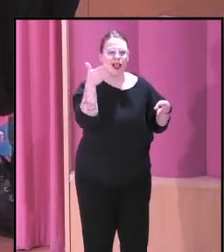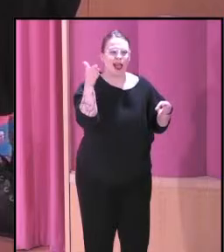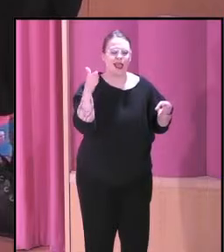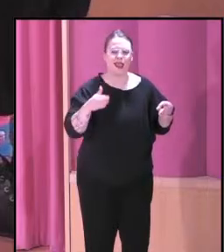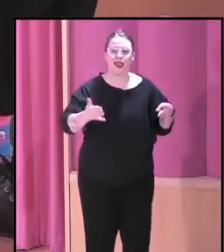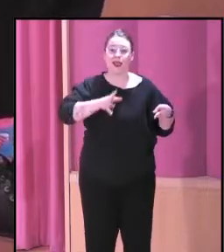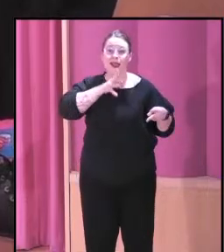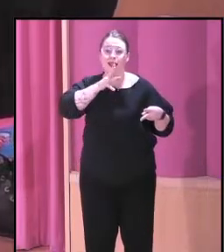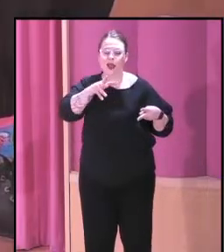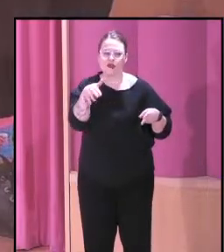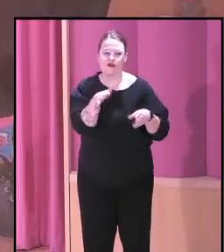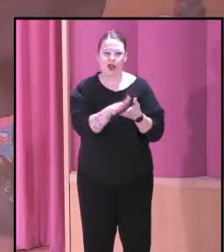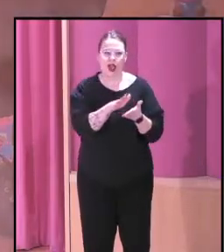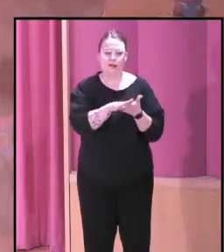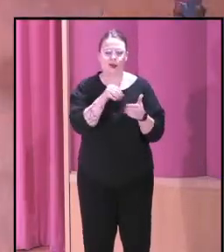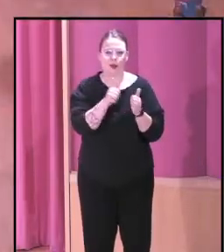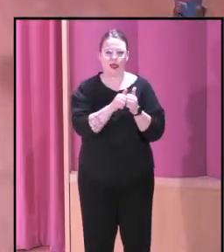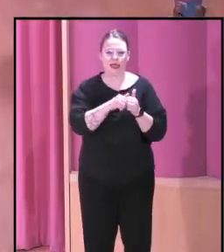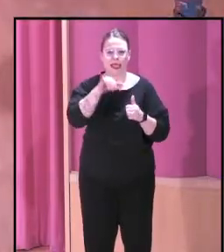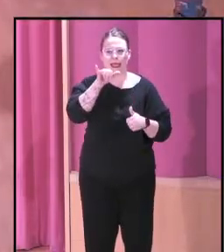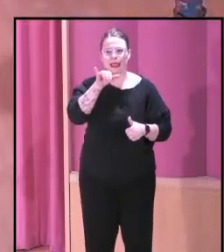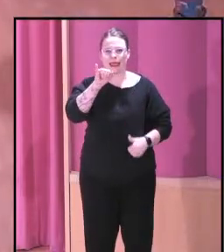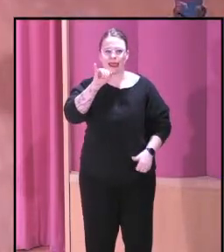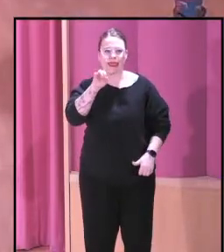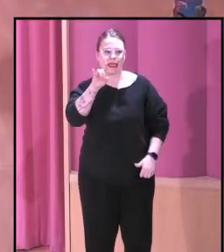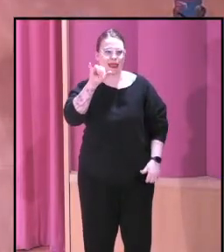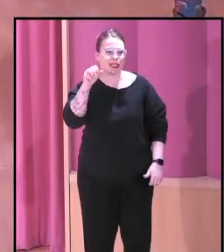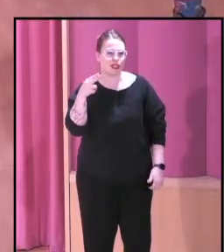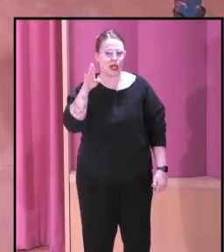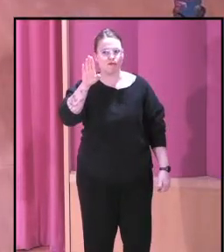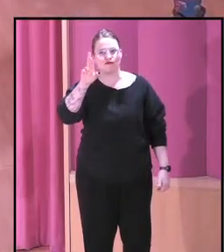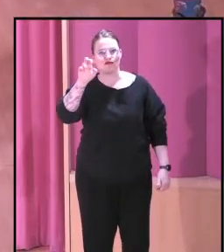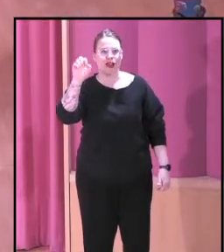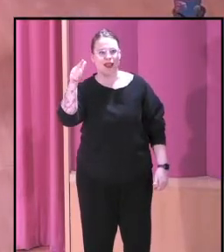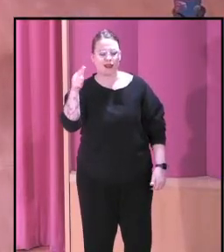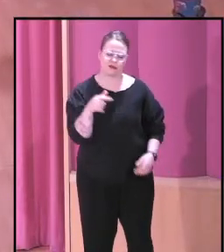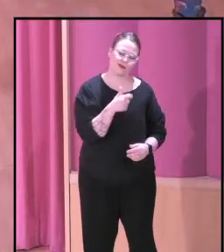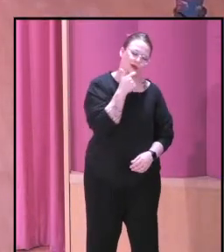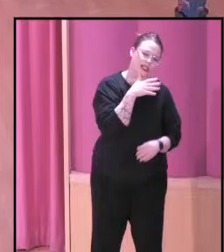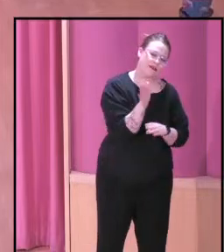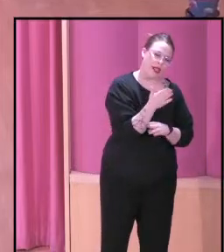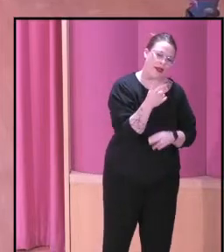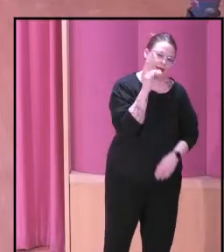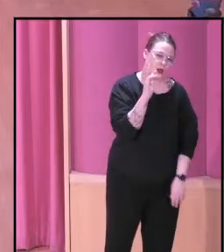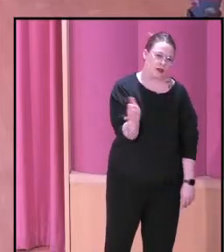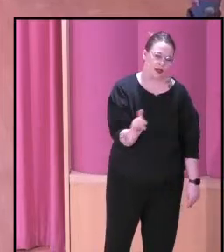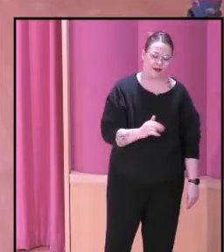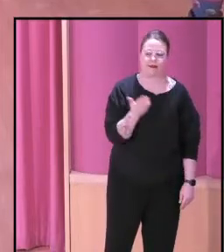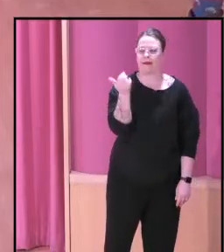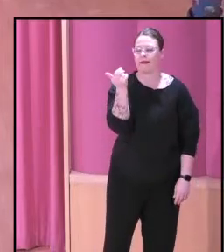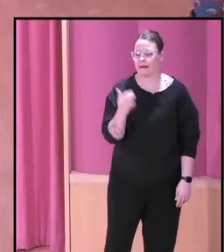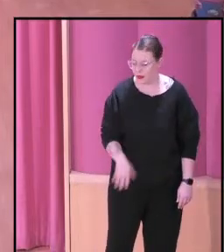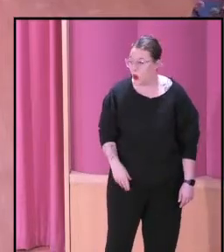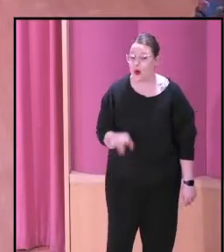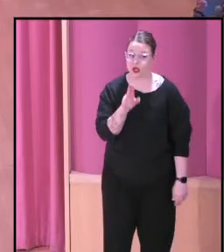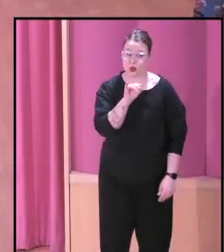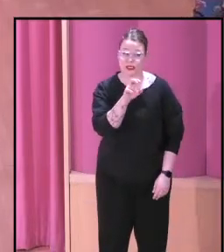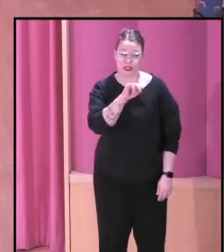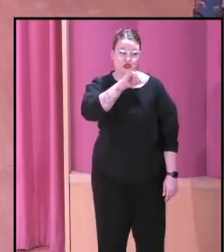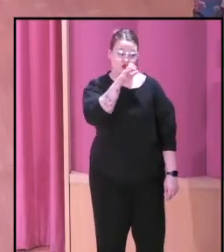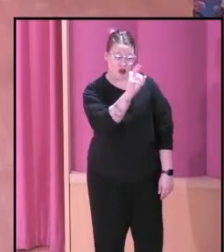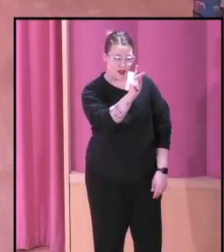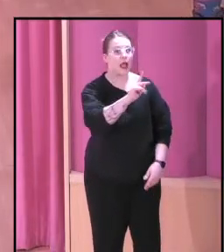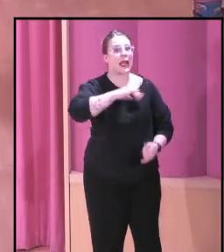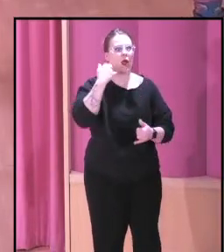exactly, nice. And if you're thinking Union Jack, that's another name for it. Now the toughest one of all, make sure you've got your brains on